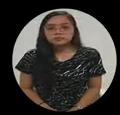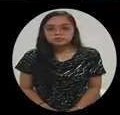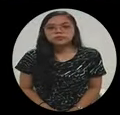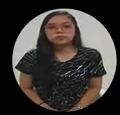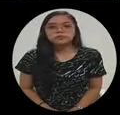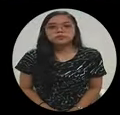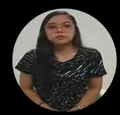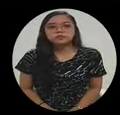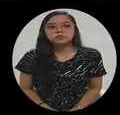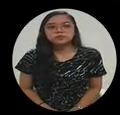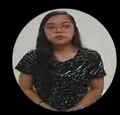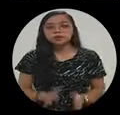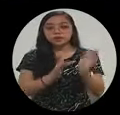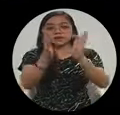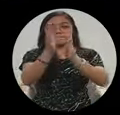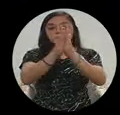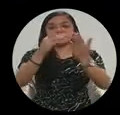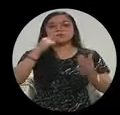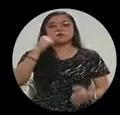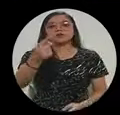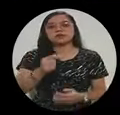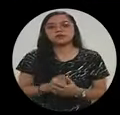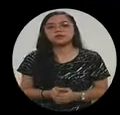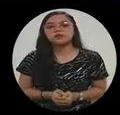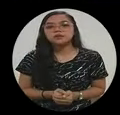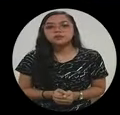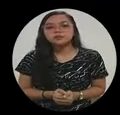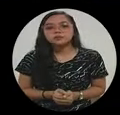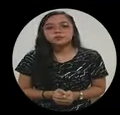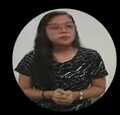2. All right? The Bible says,